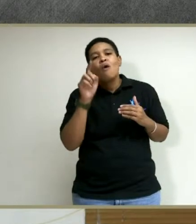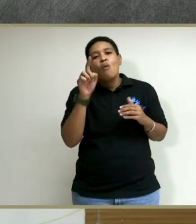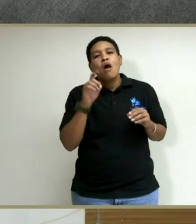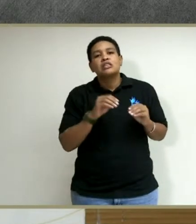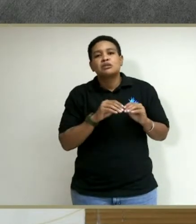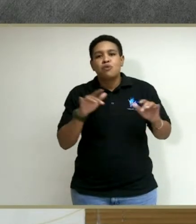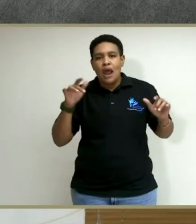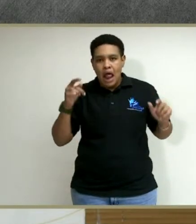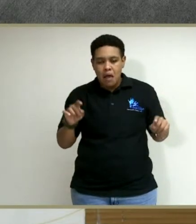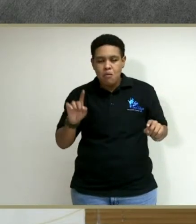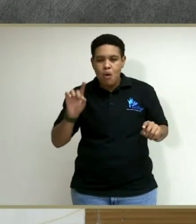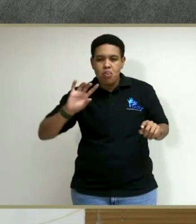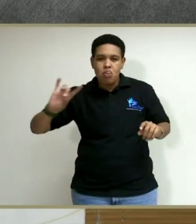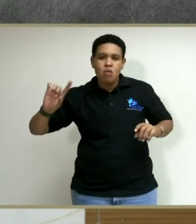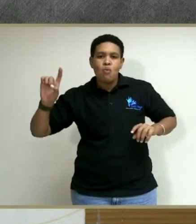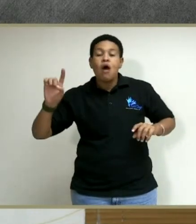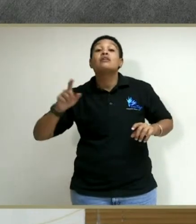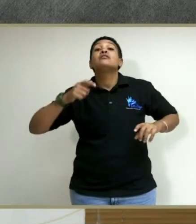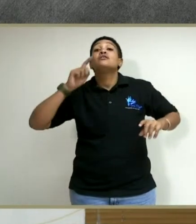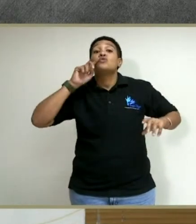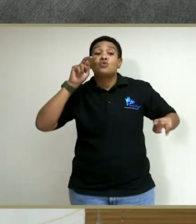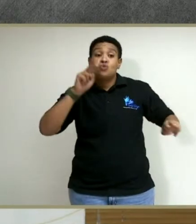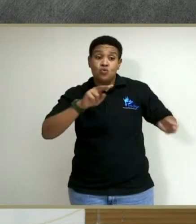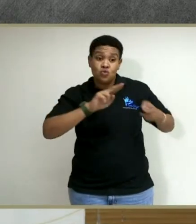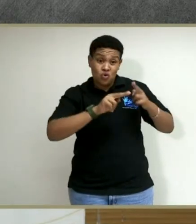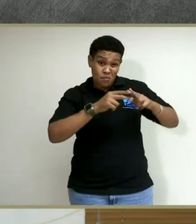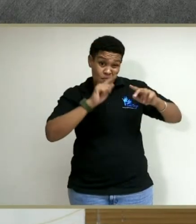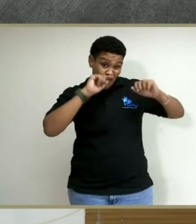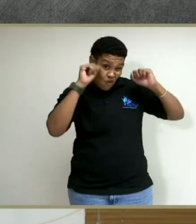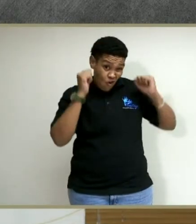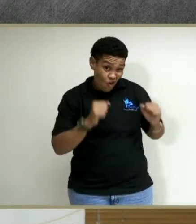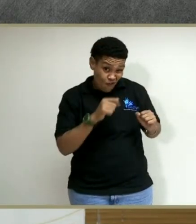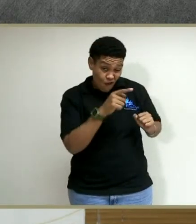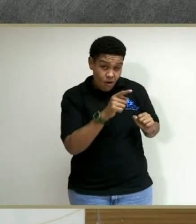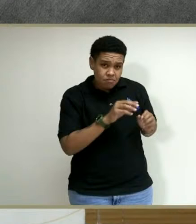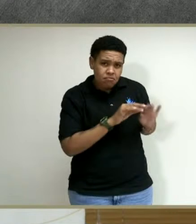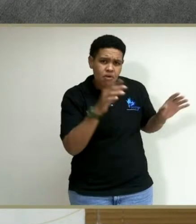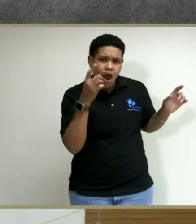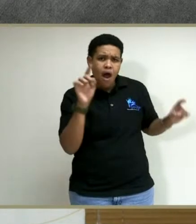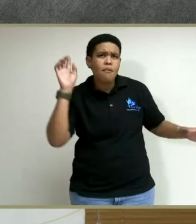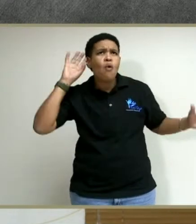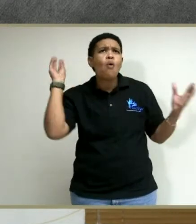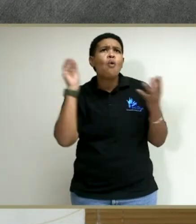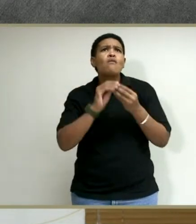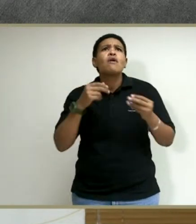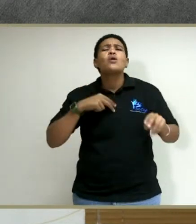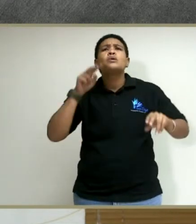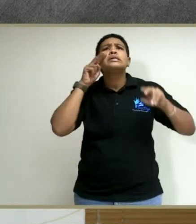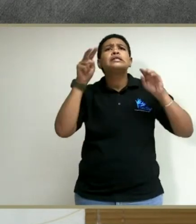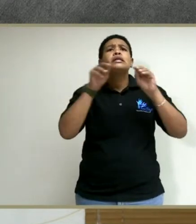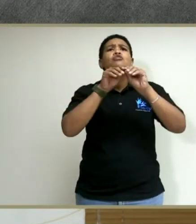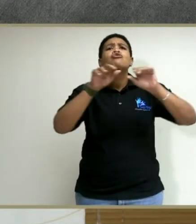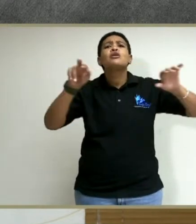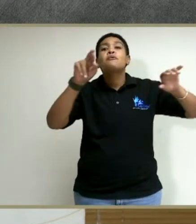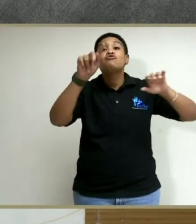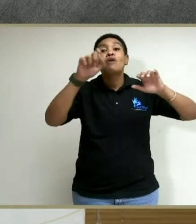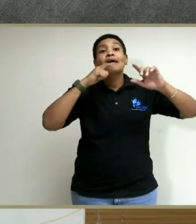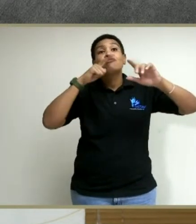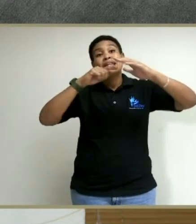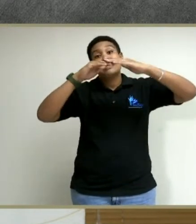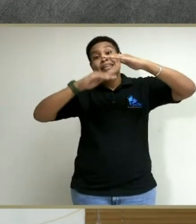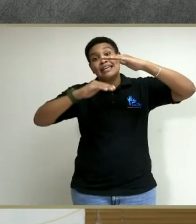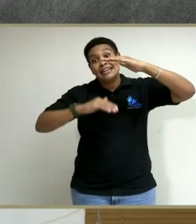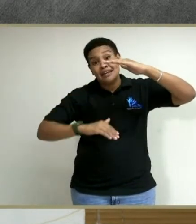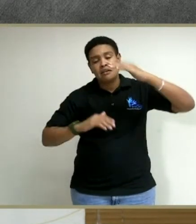1. When we look at the number of confirmed cases, though, overall we see that the reproductive rate is decreasing